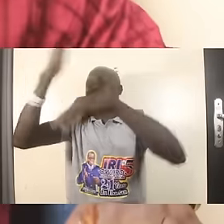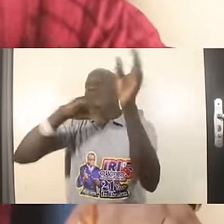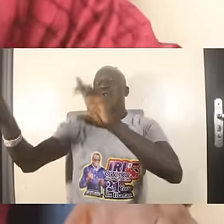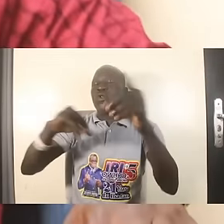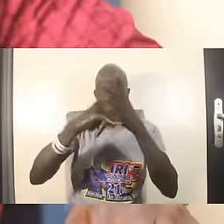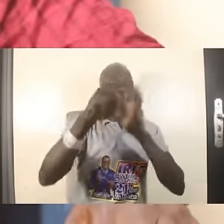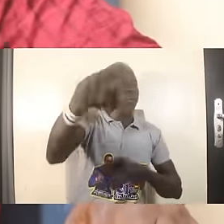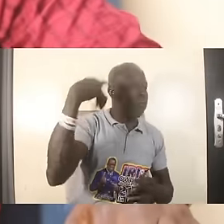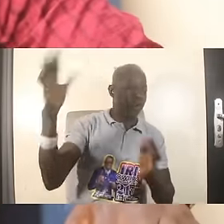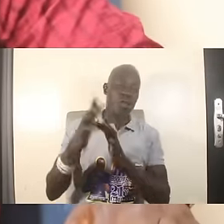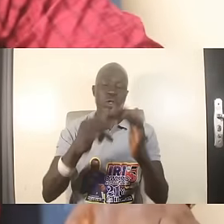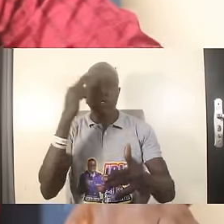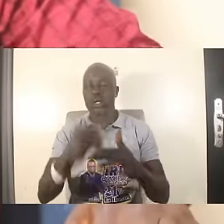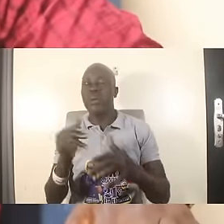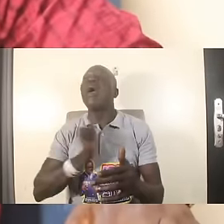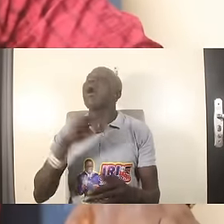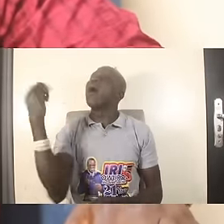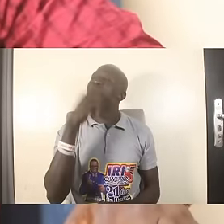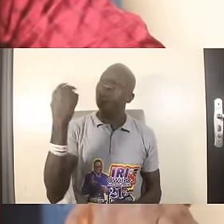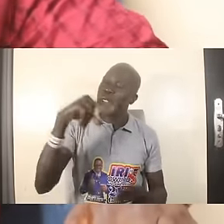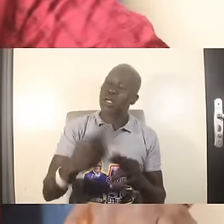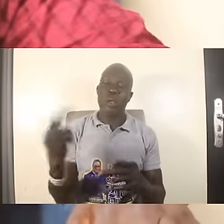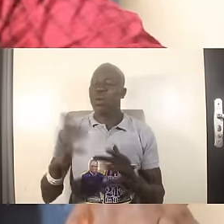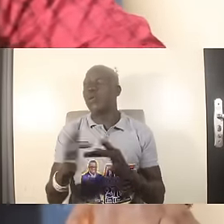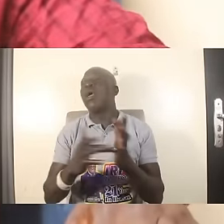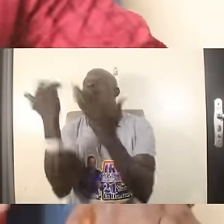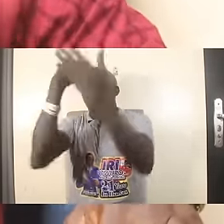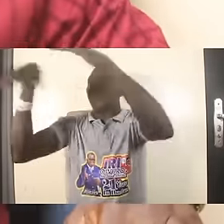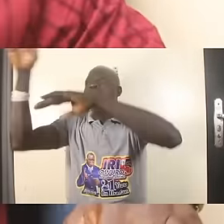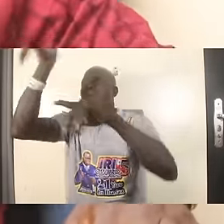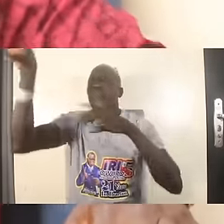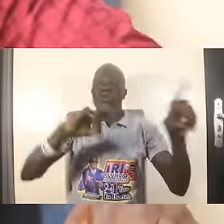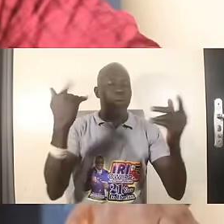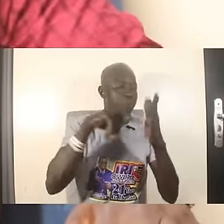you, Jesus. I pronounce for